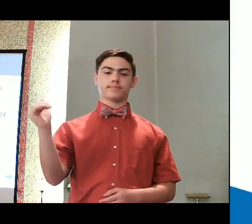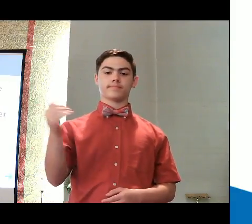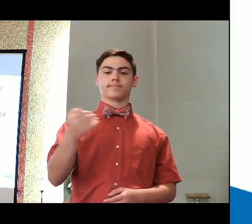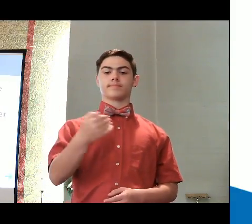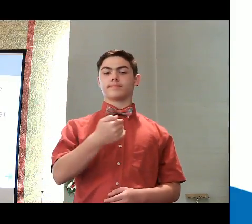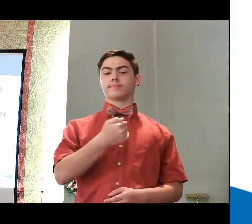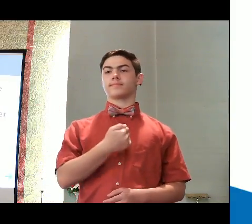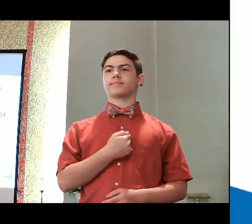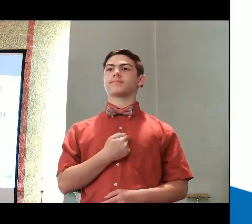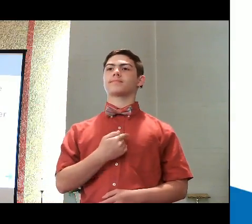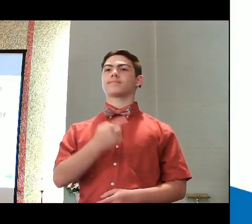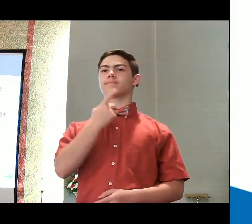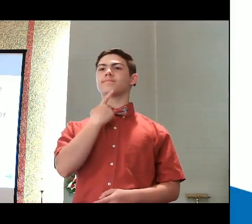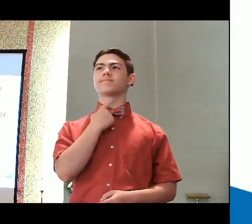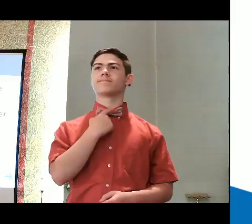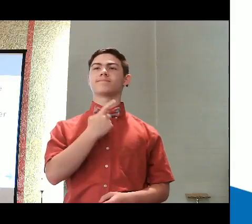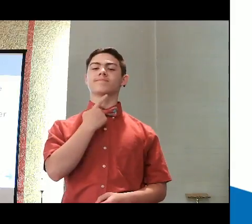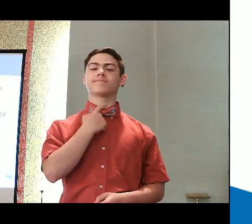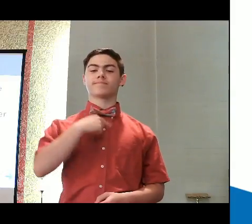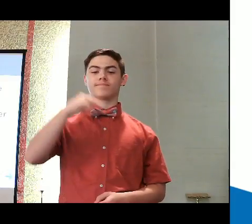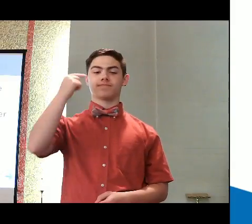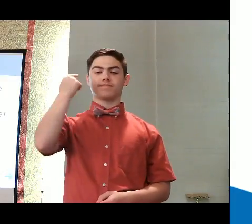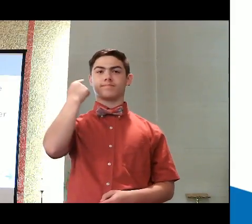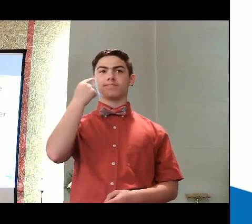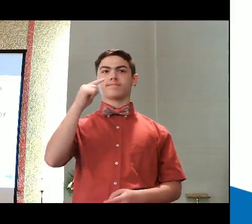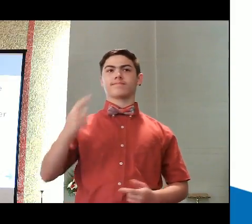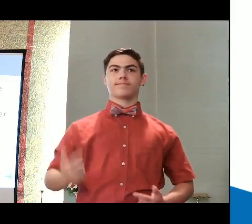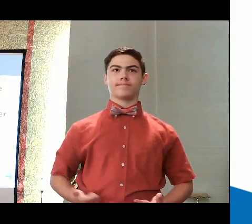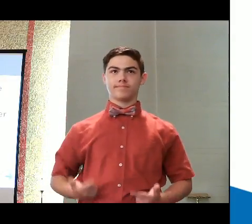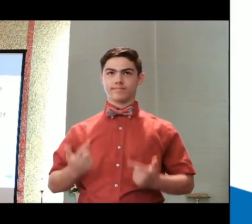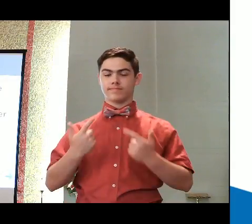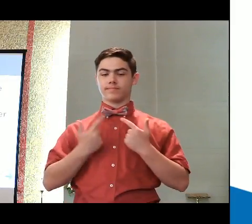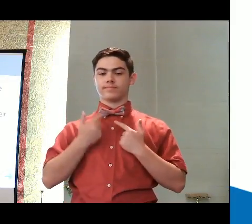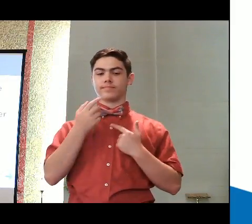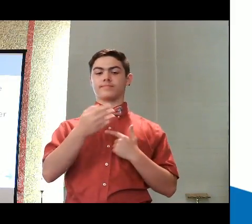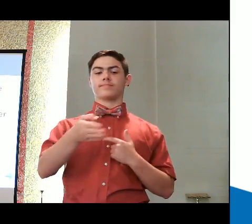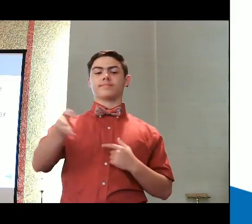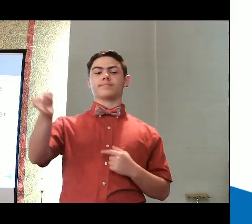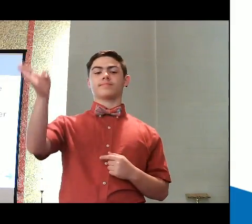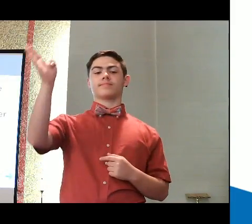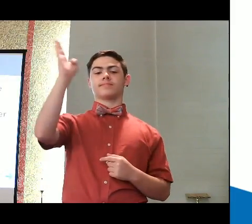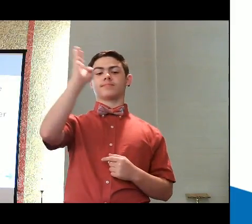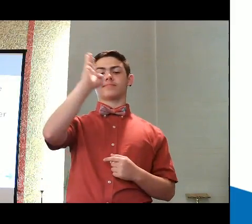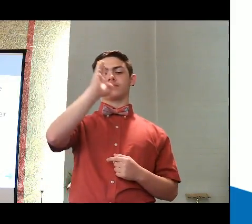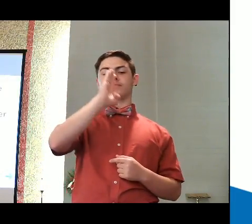My soul thirsts for the living